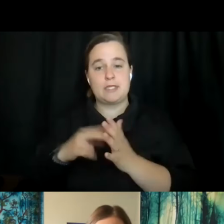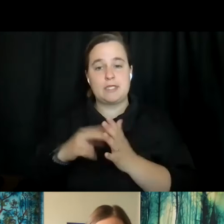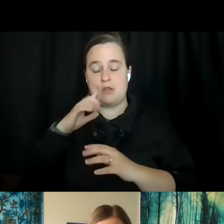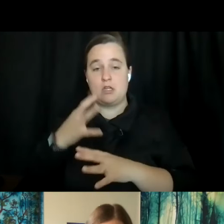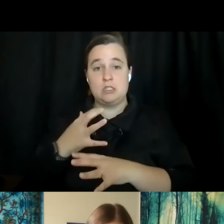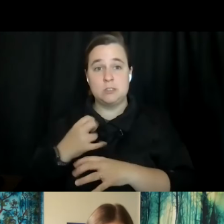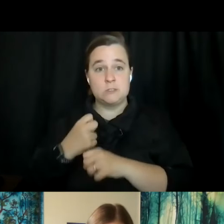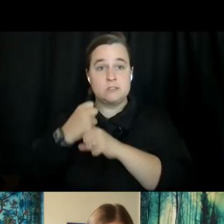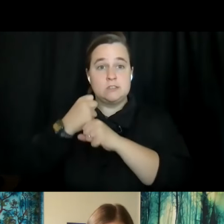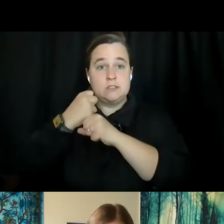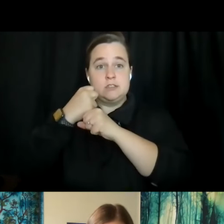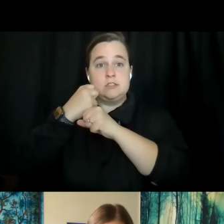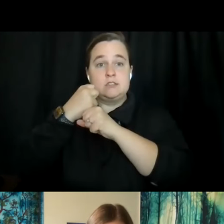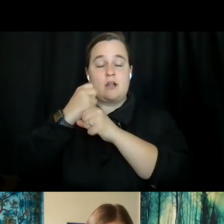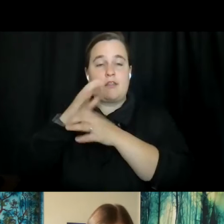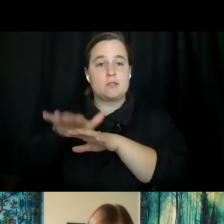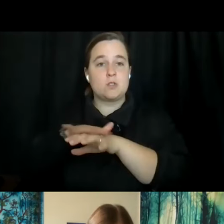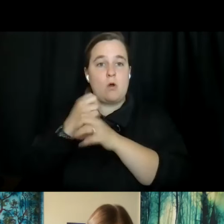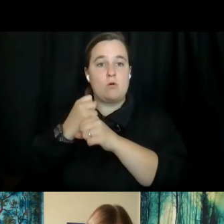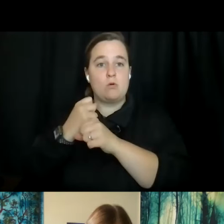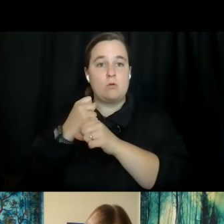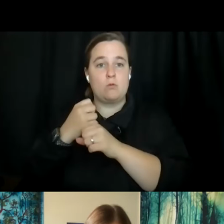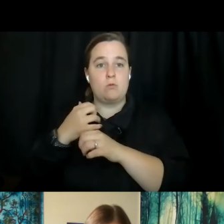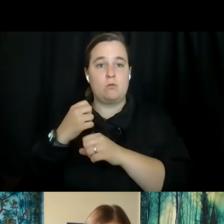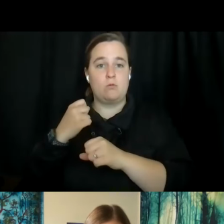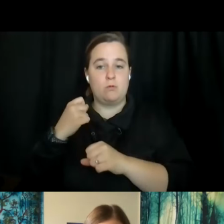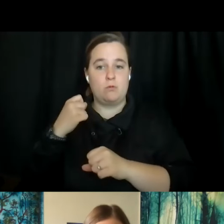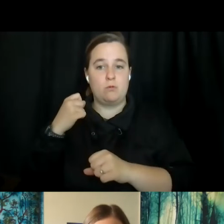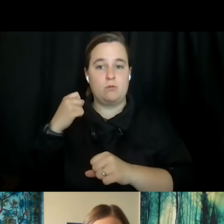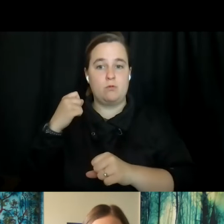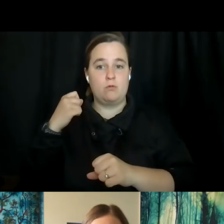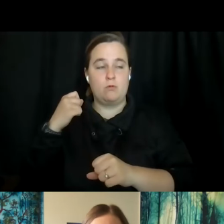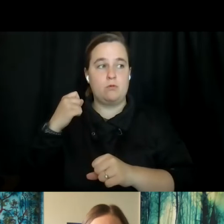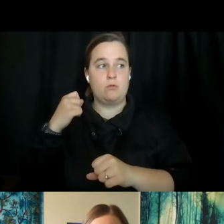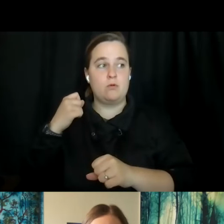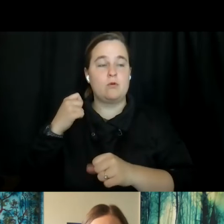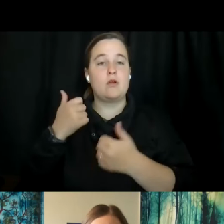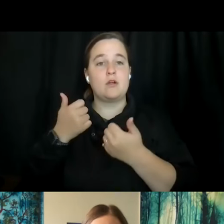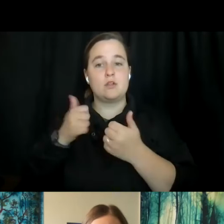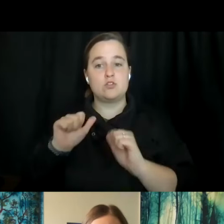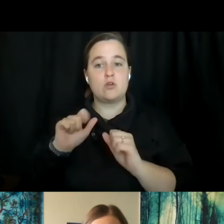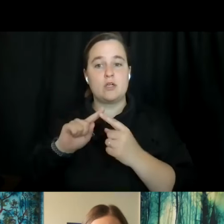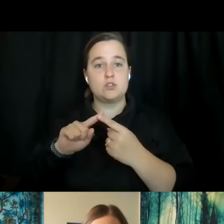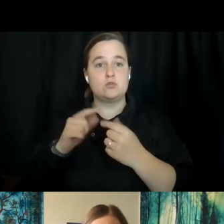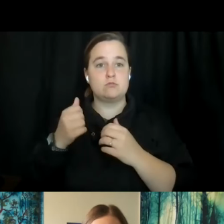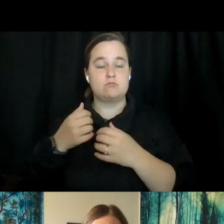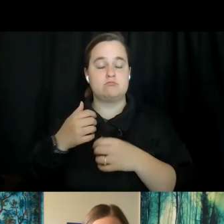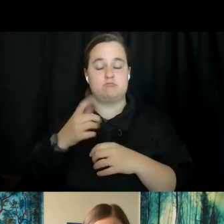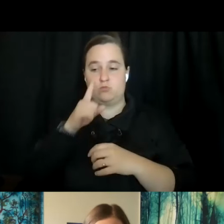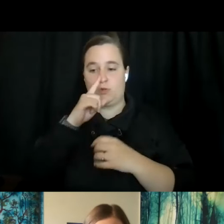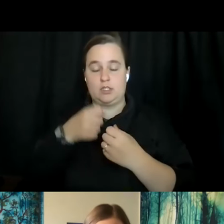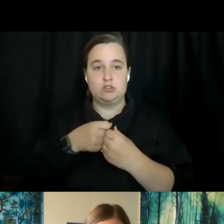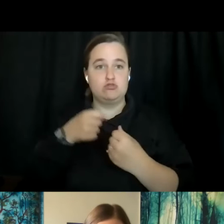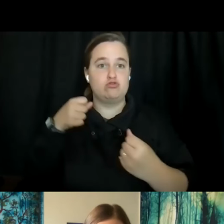slow release to reset, to expand your contraction baseline, and then a